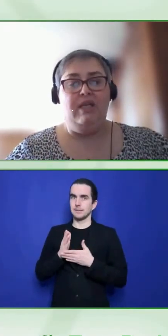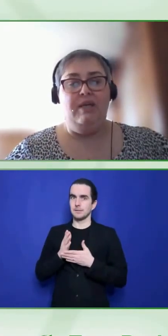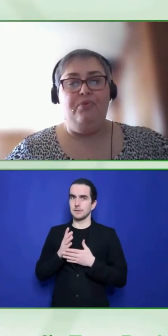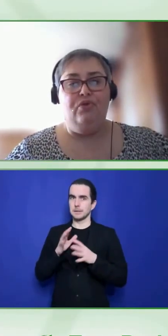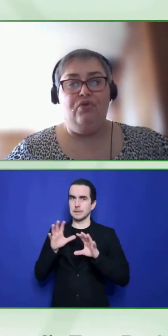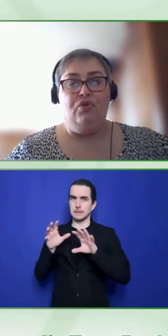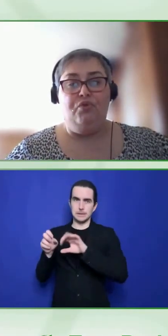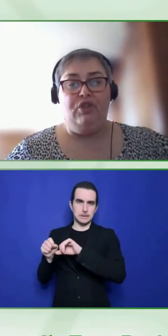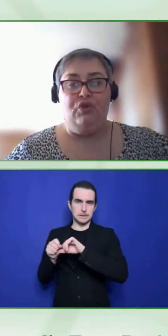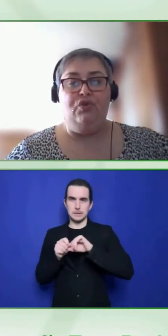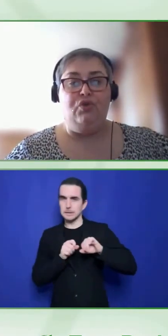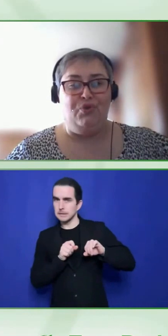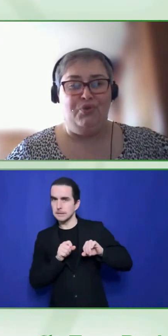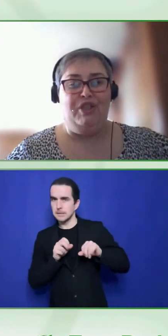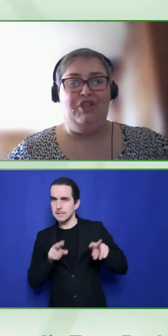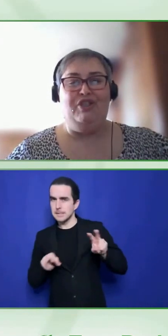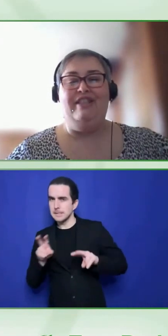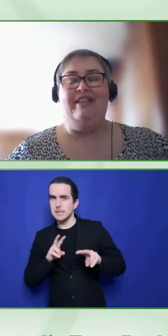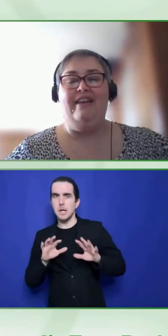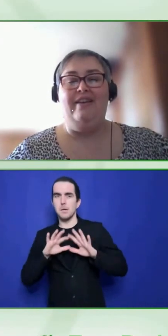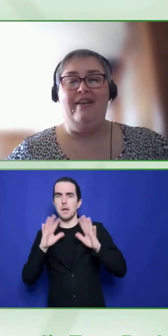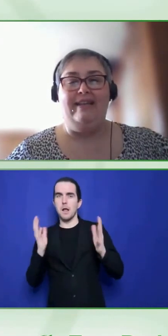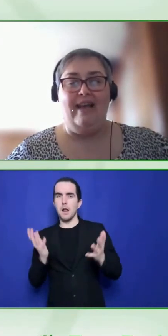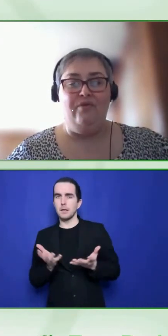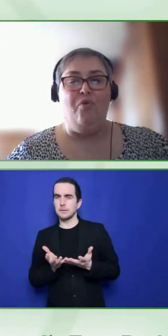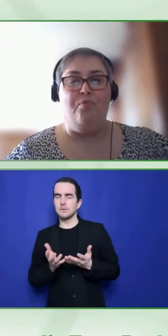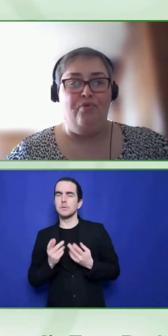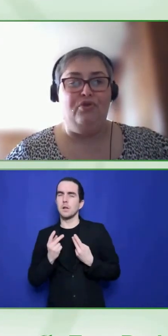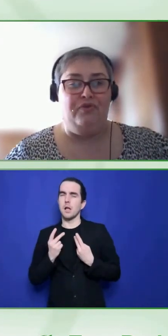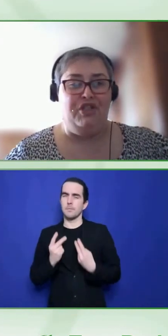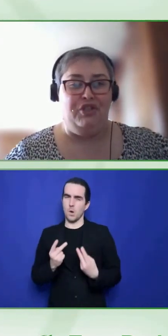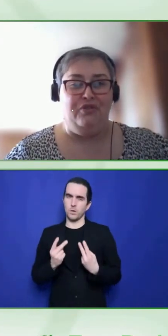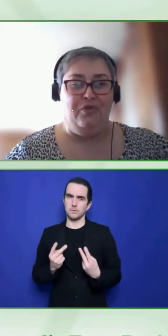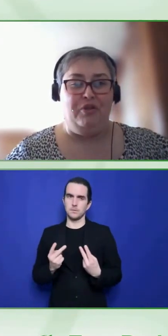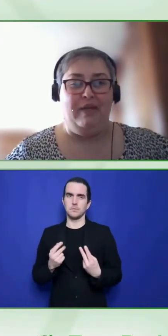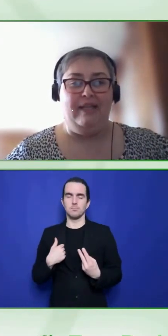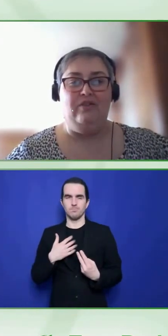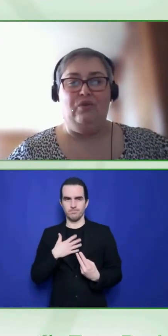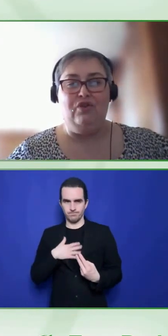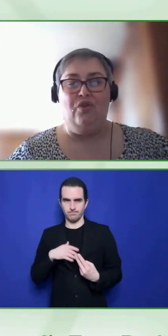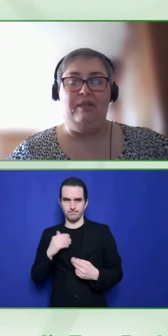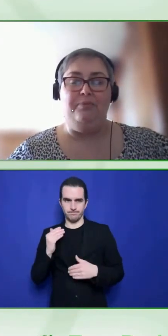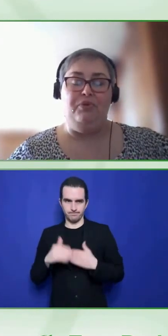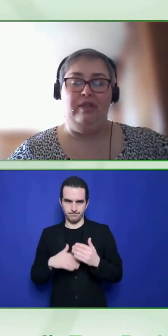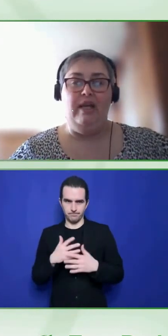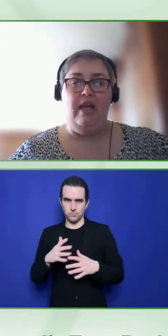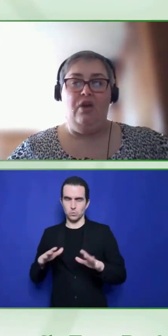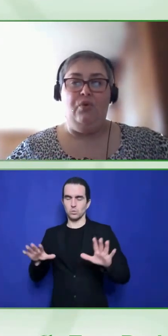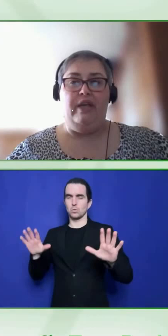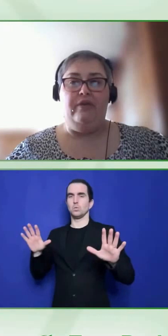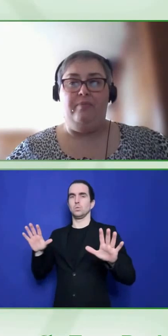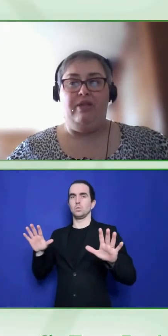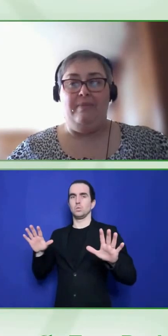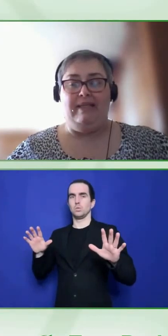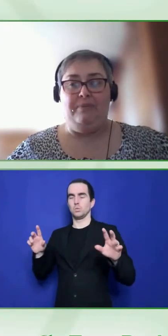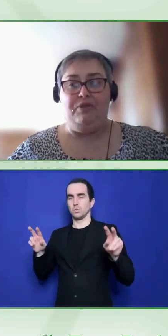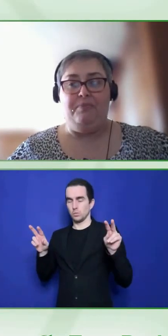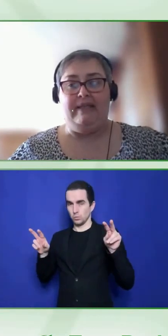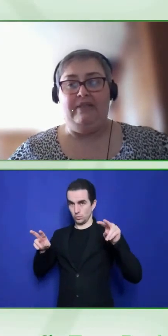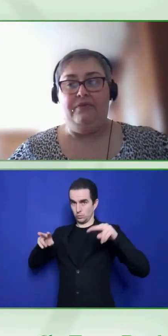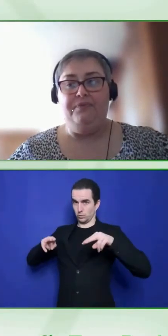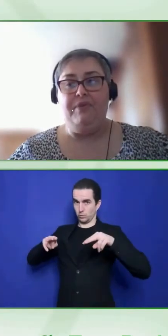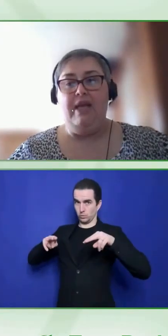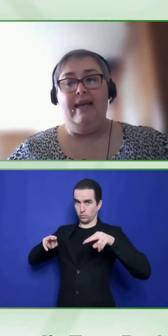but it's really important also to ensure social cohesion and have a more broader vision of human rights, so not only purely looking from a